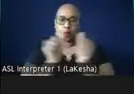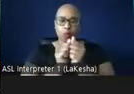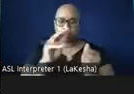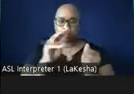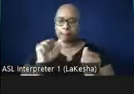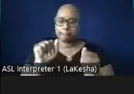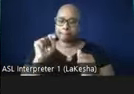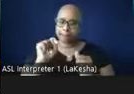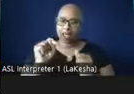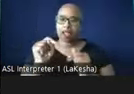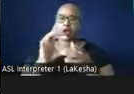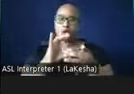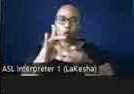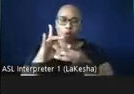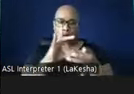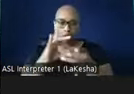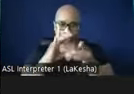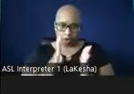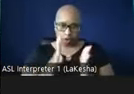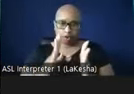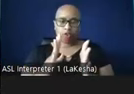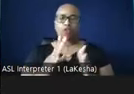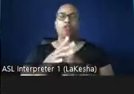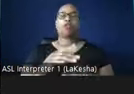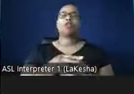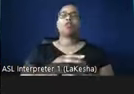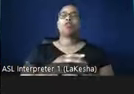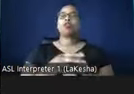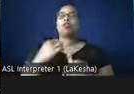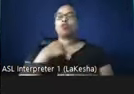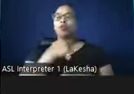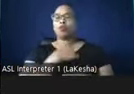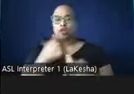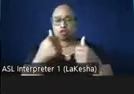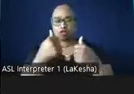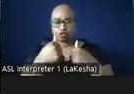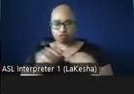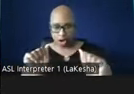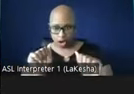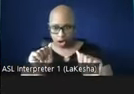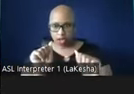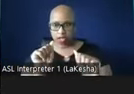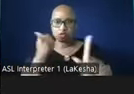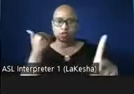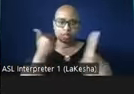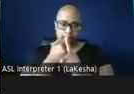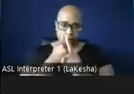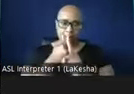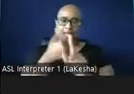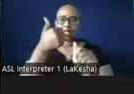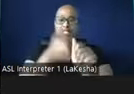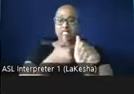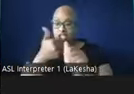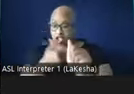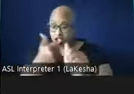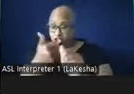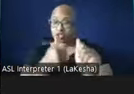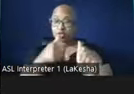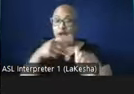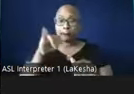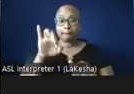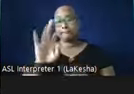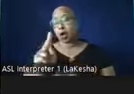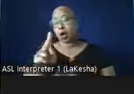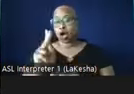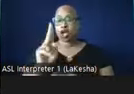We are trying, if at all possible, to impact every park unit at the end of FY25, to